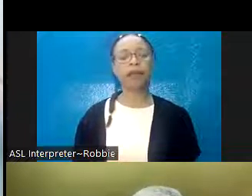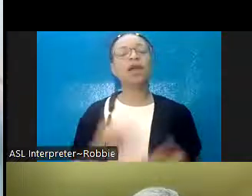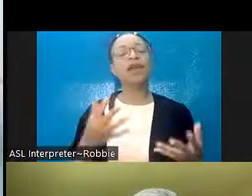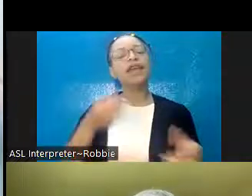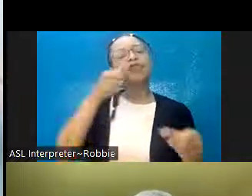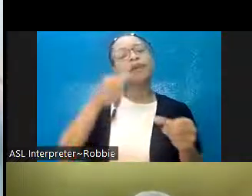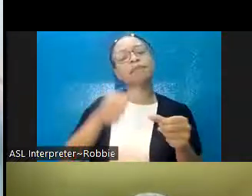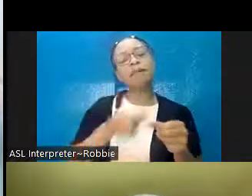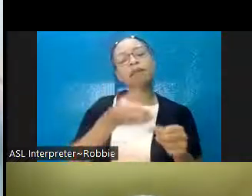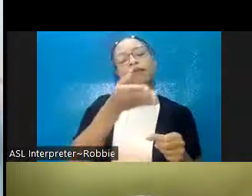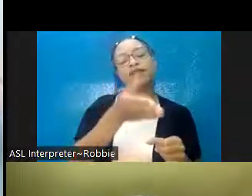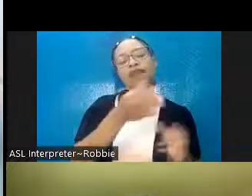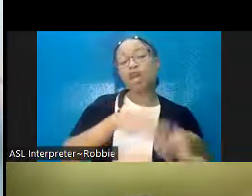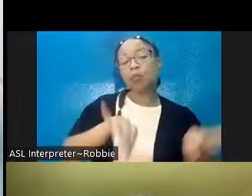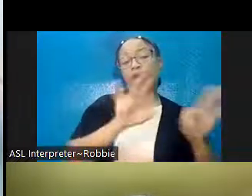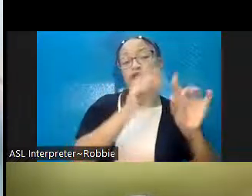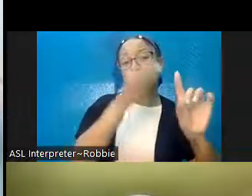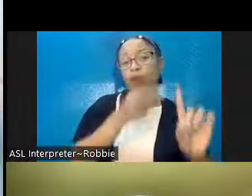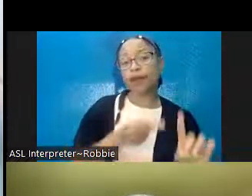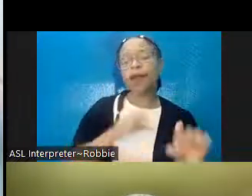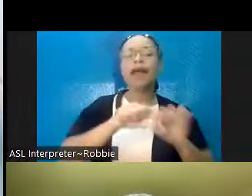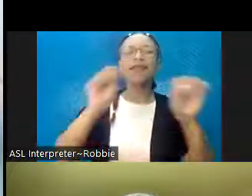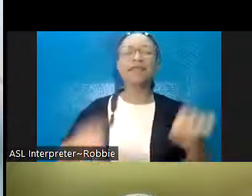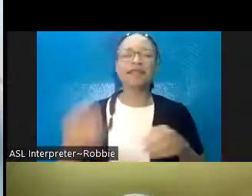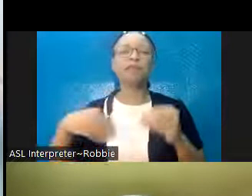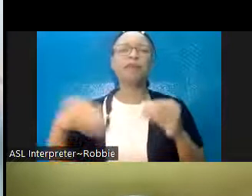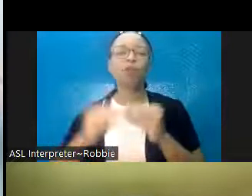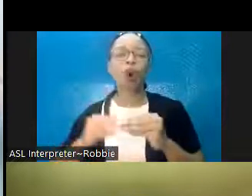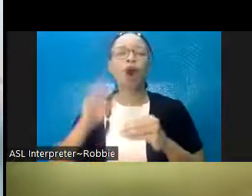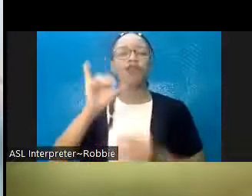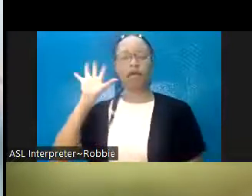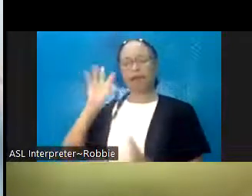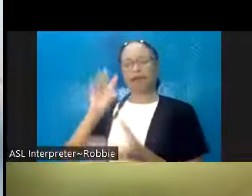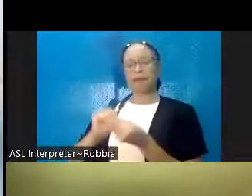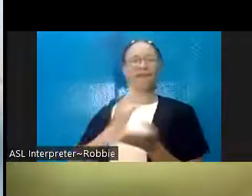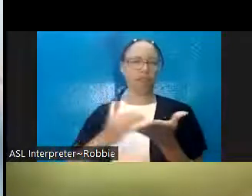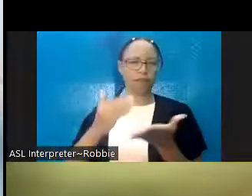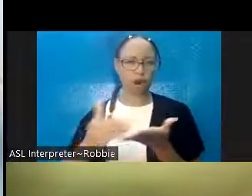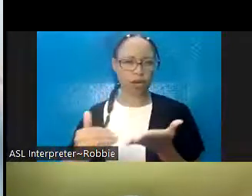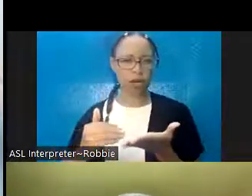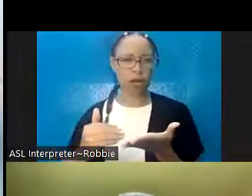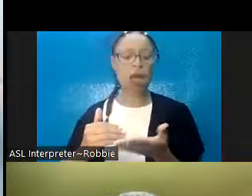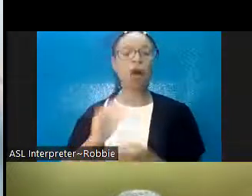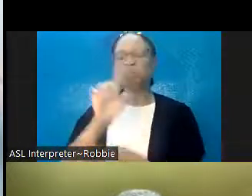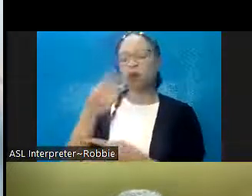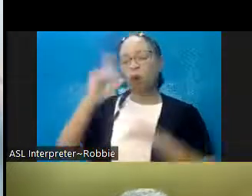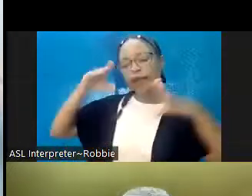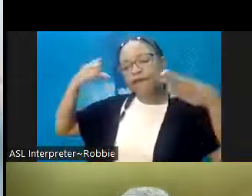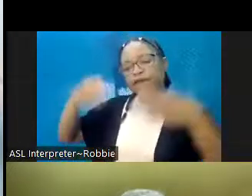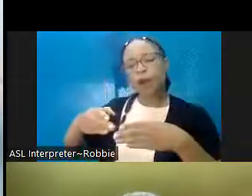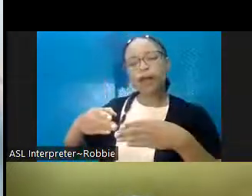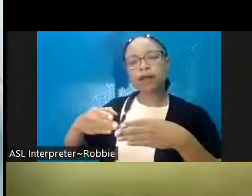remembering that these key points, right? The system is more than the sum of its parts. If we only focus on certain